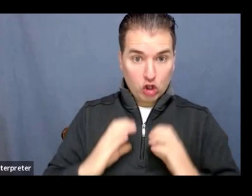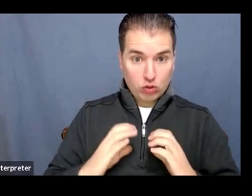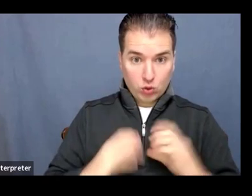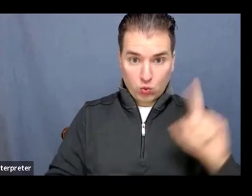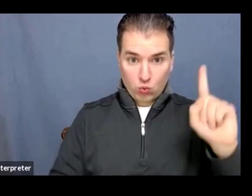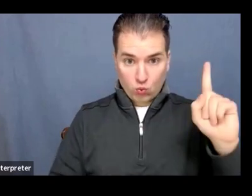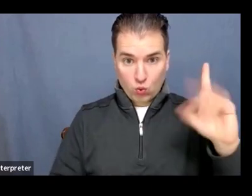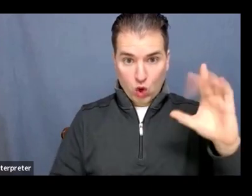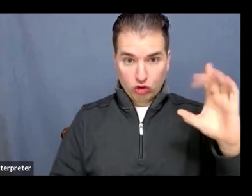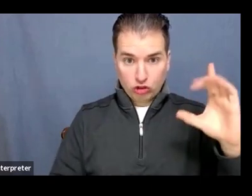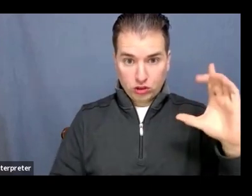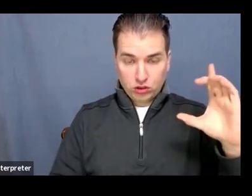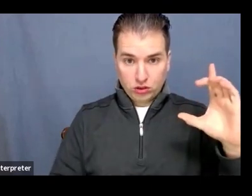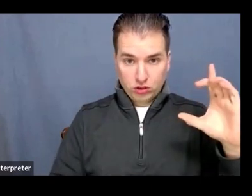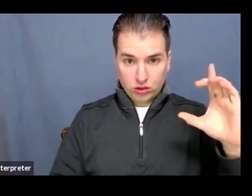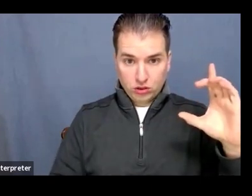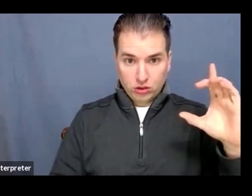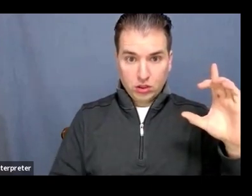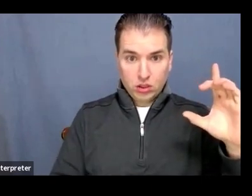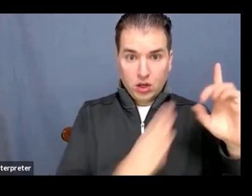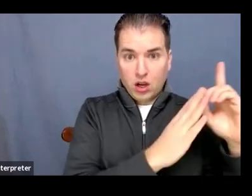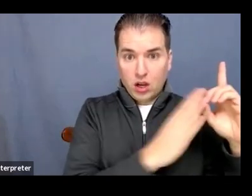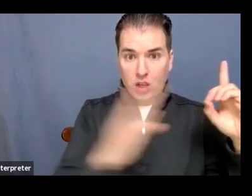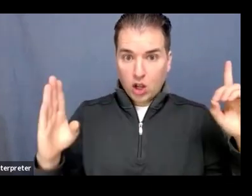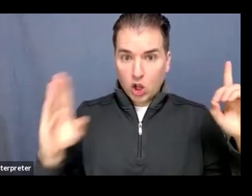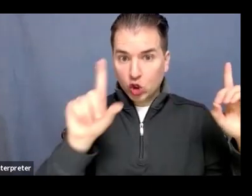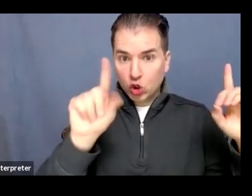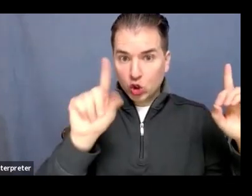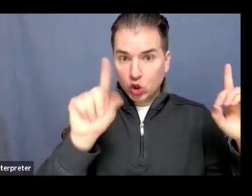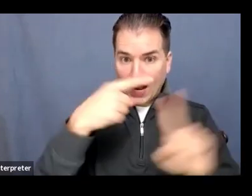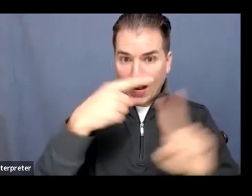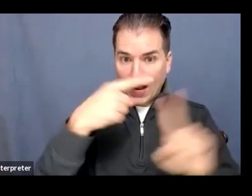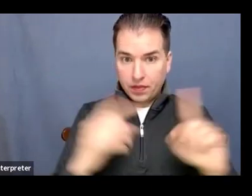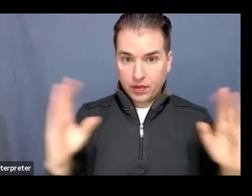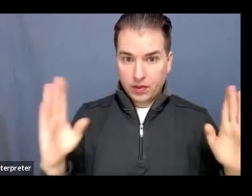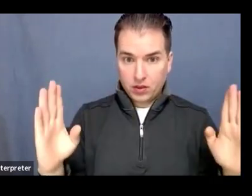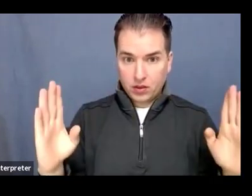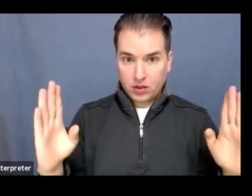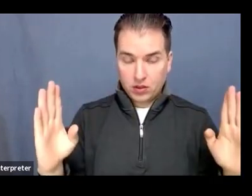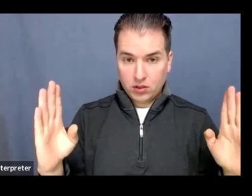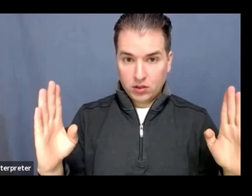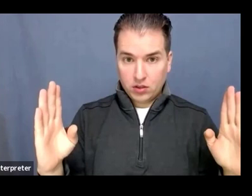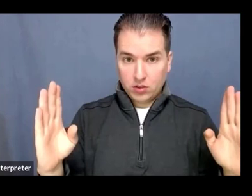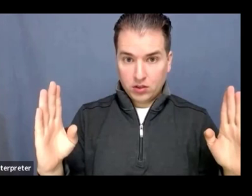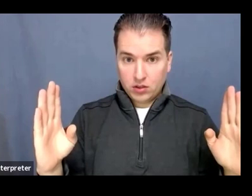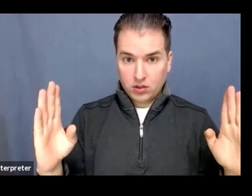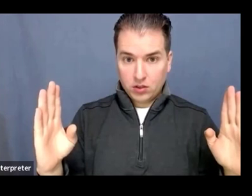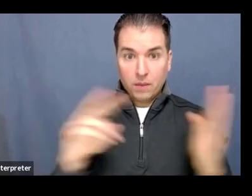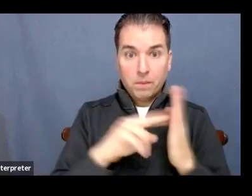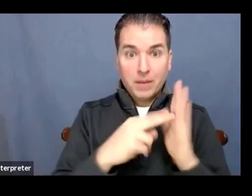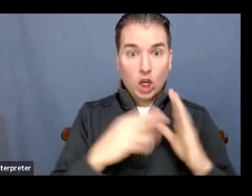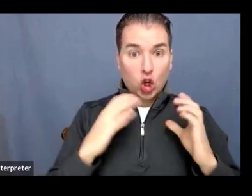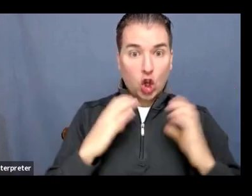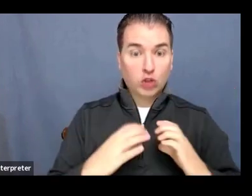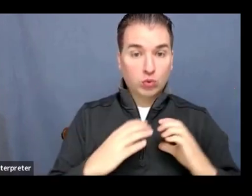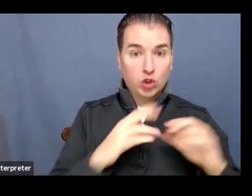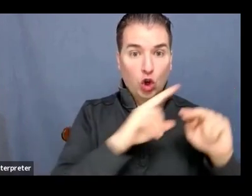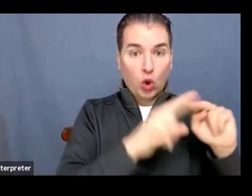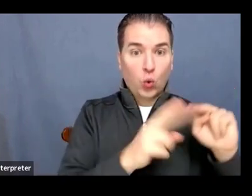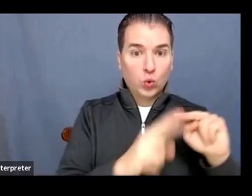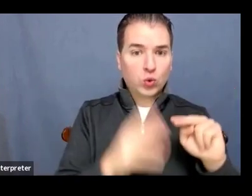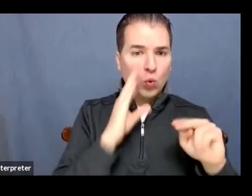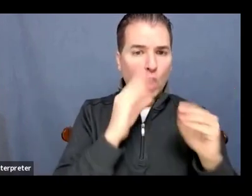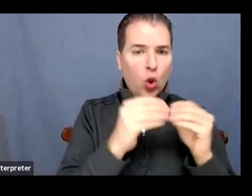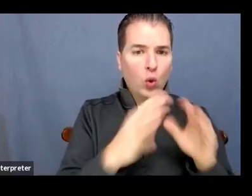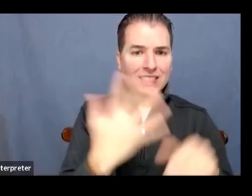and I'm going to lose them over 20 months, how many customers am I going to lose per month? Well, that would suggest you're going